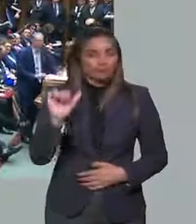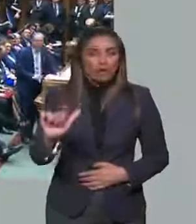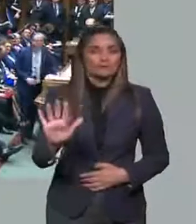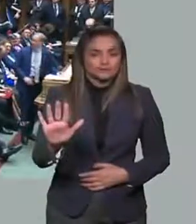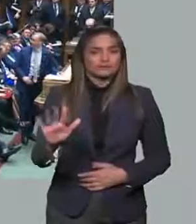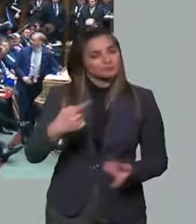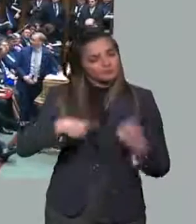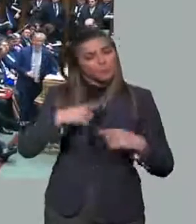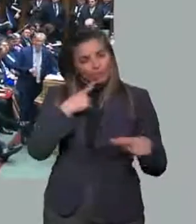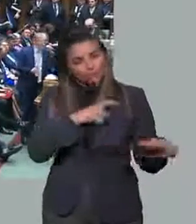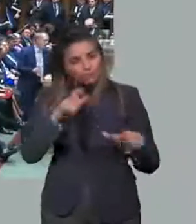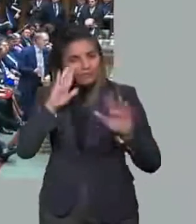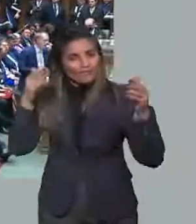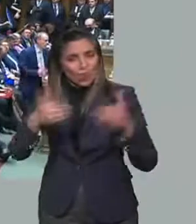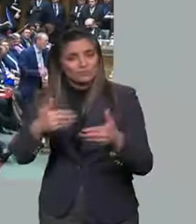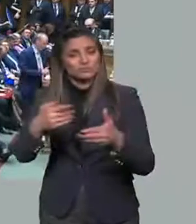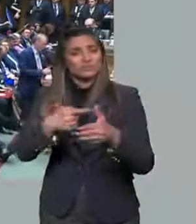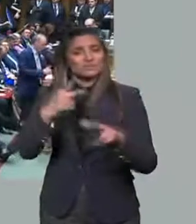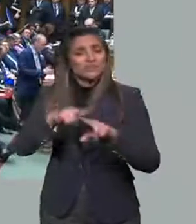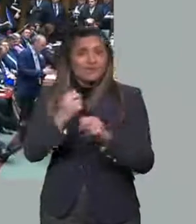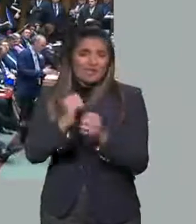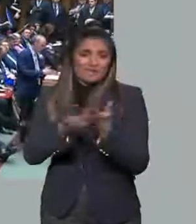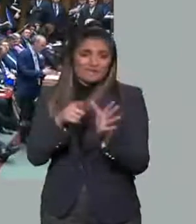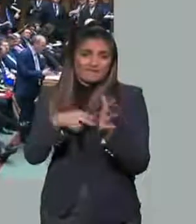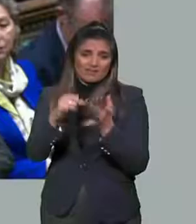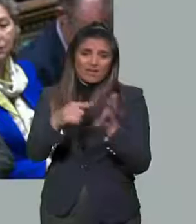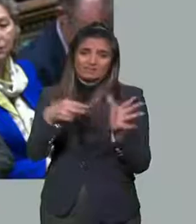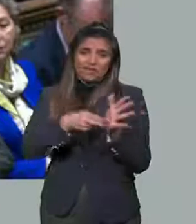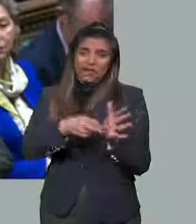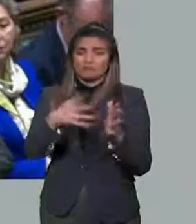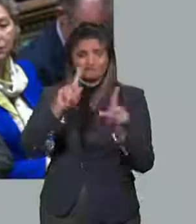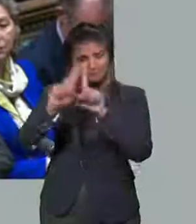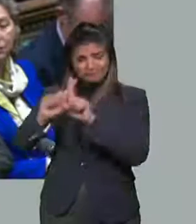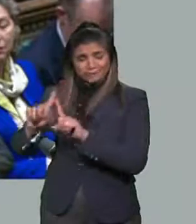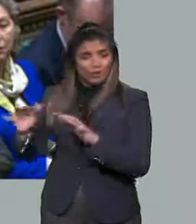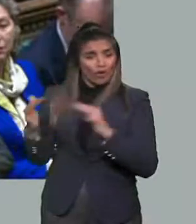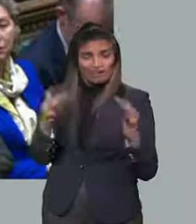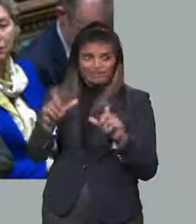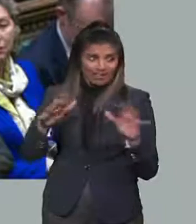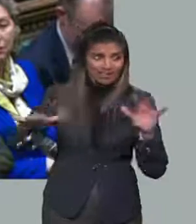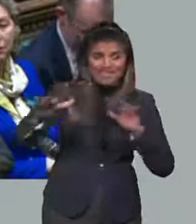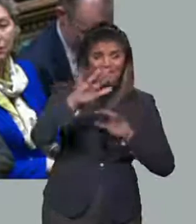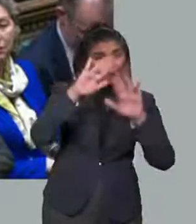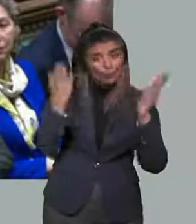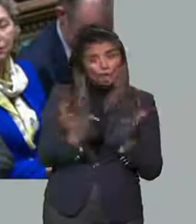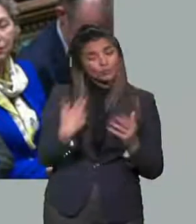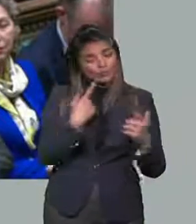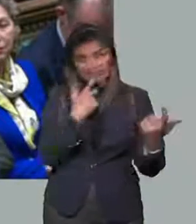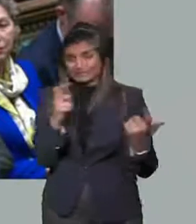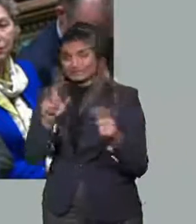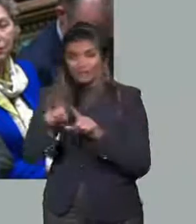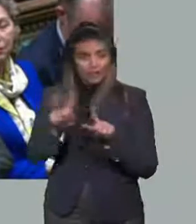the focus on Afghanistan and the many other conflicts around the world that need our support. I can tell her that that particular conference will provide